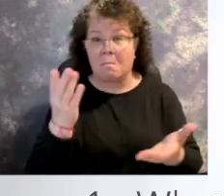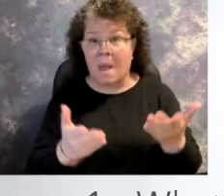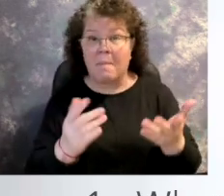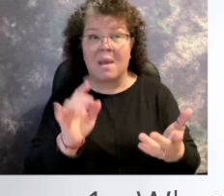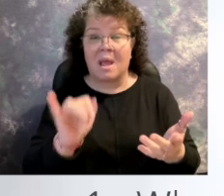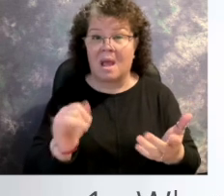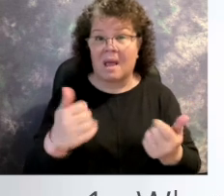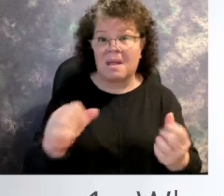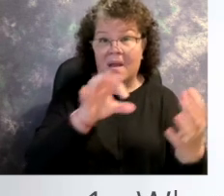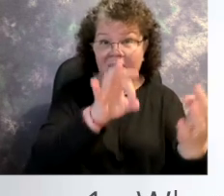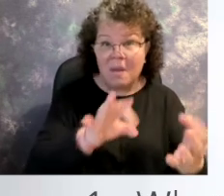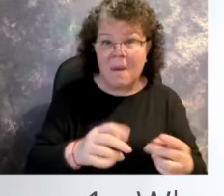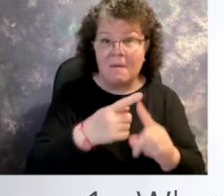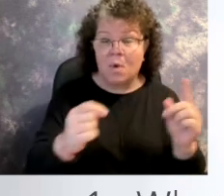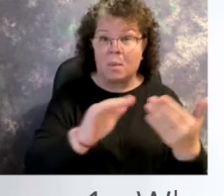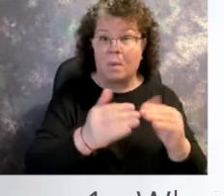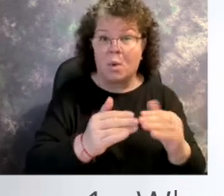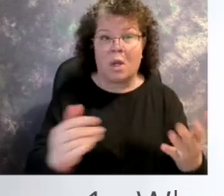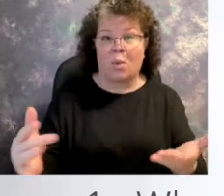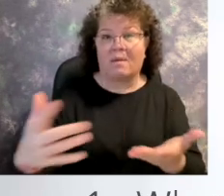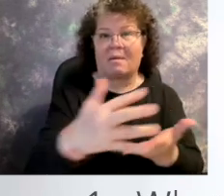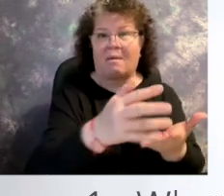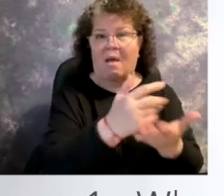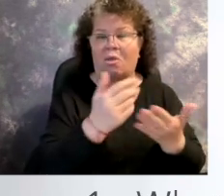and address these issues, or see how we can at least